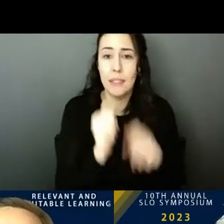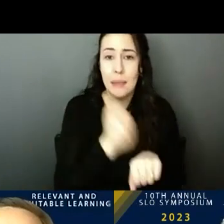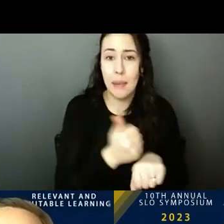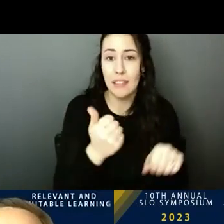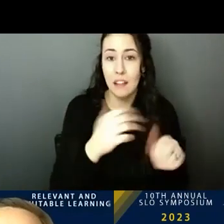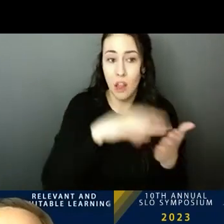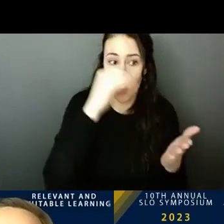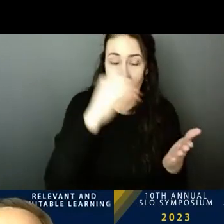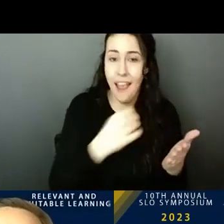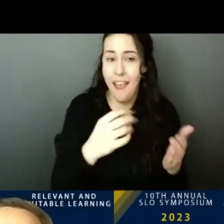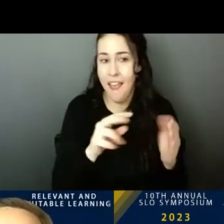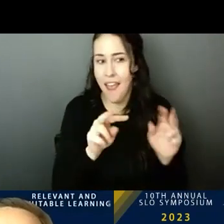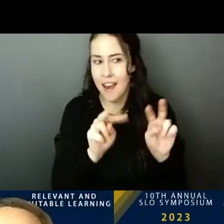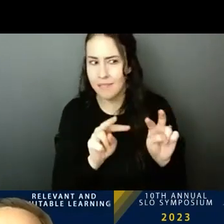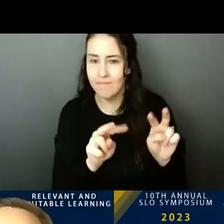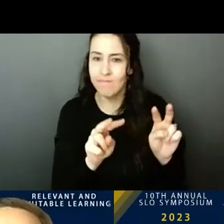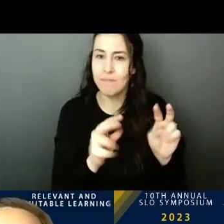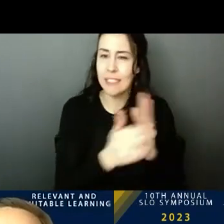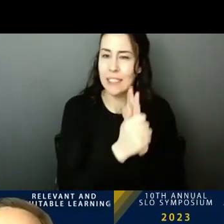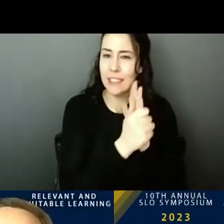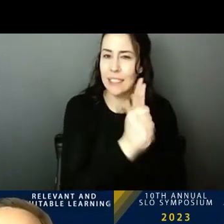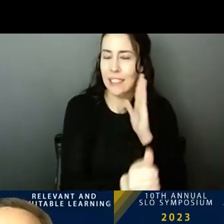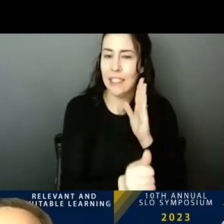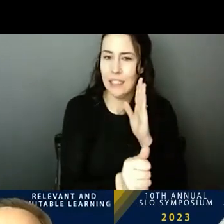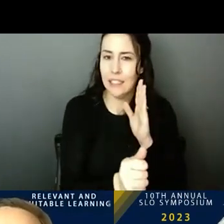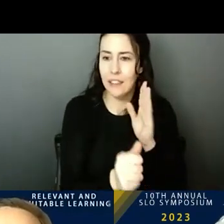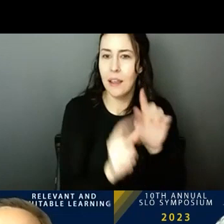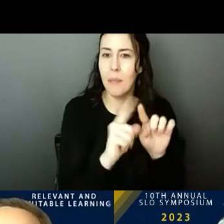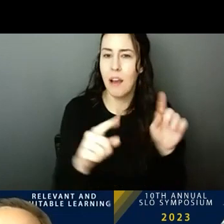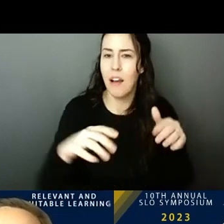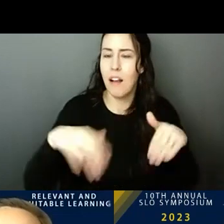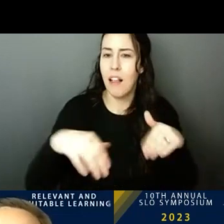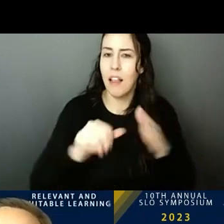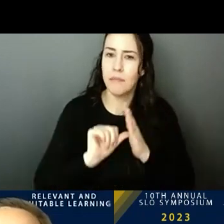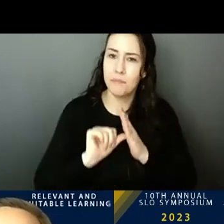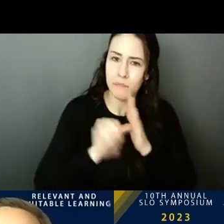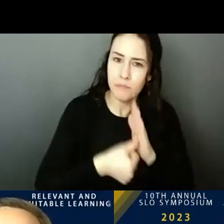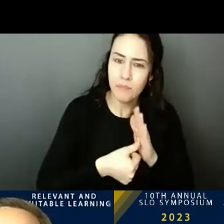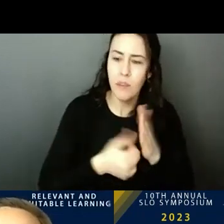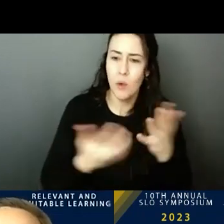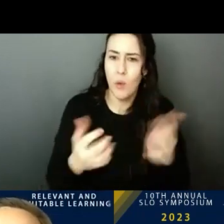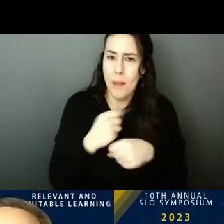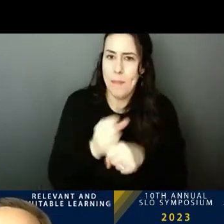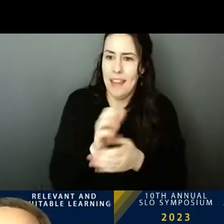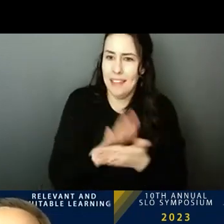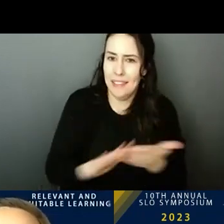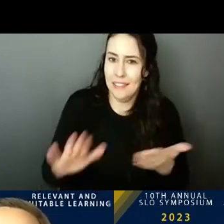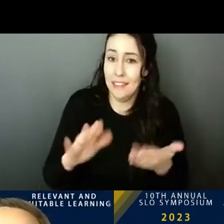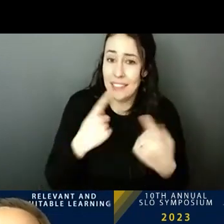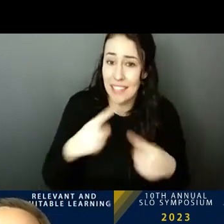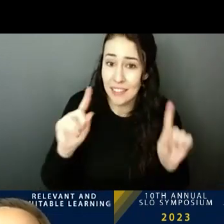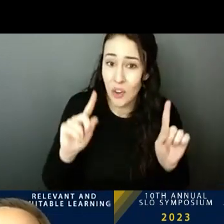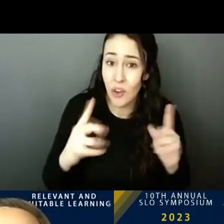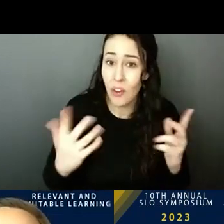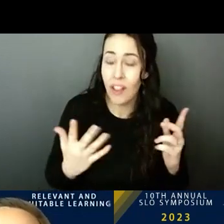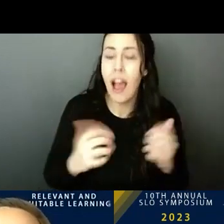skills, but we also, there doesn't yet have an emphasis on what makes an institutional successful is how they support student learning. So I don't